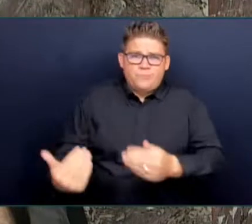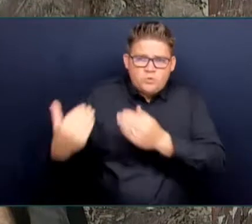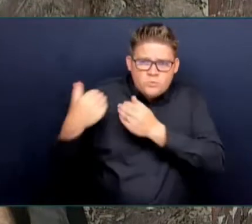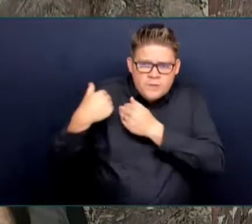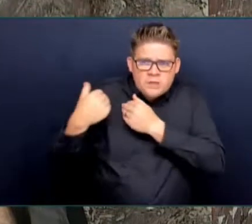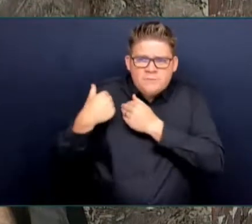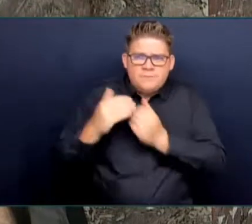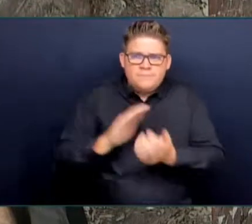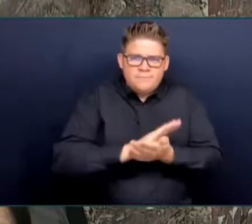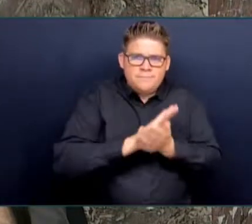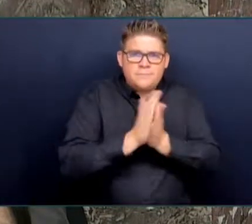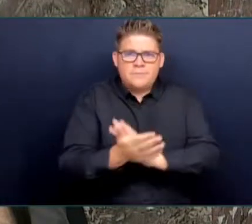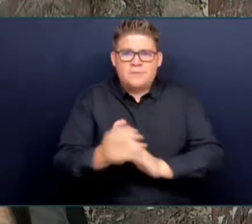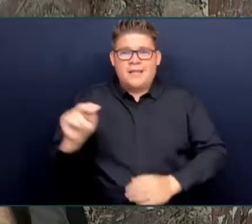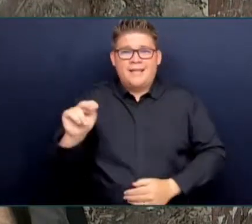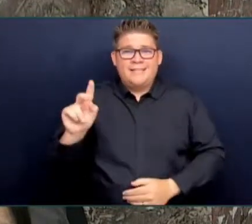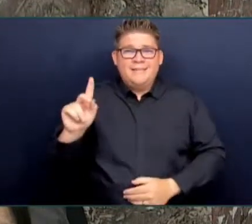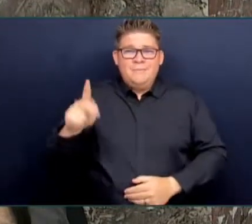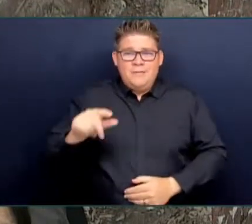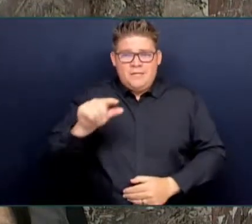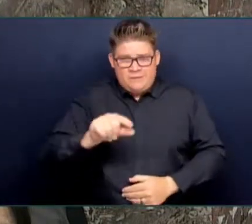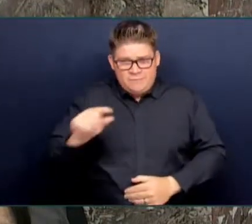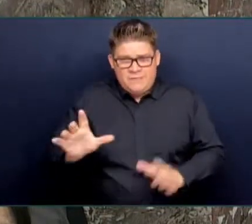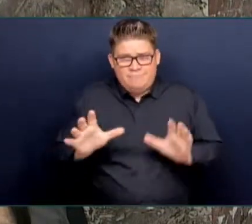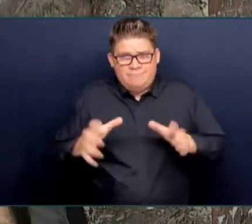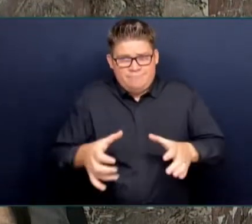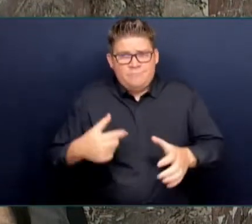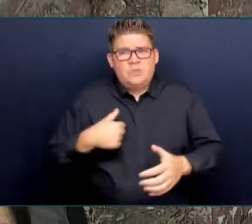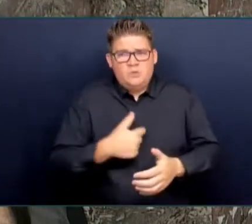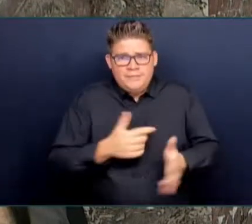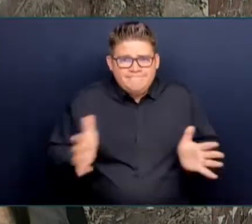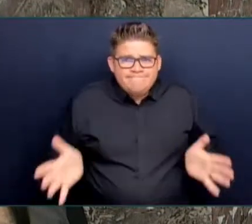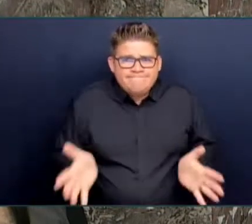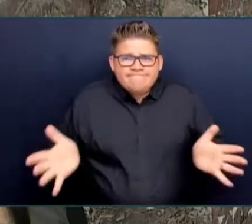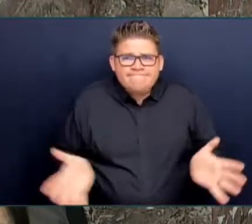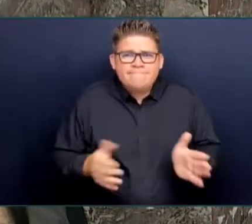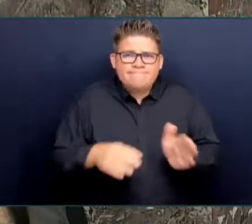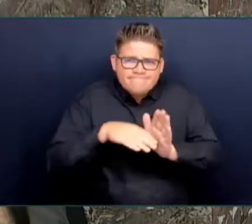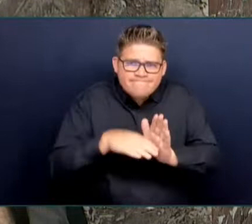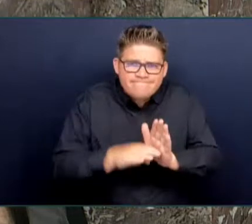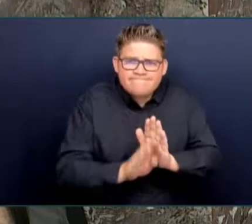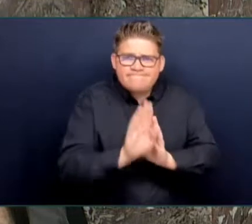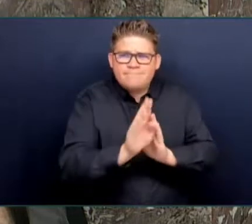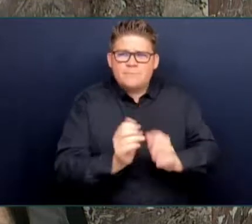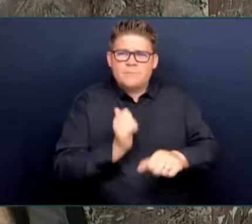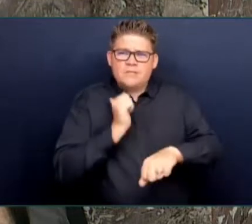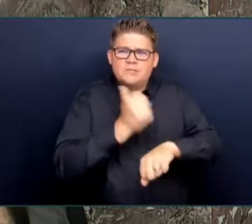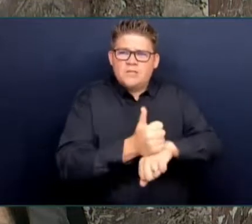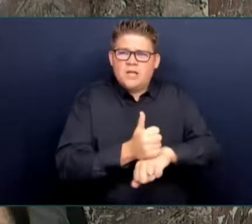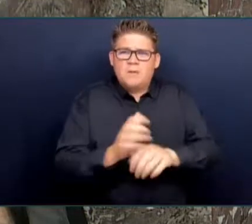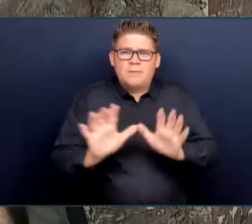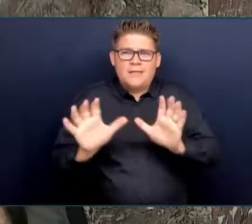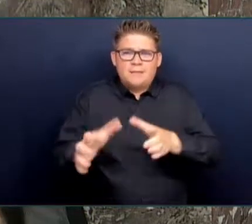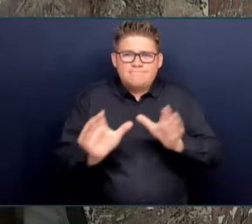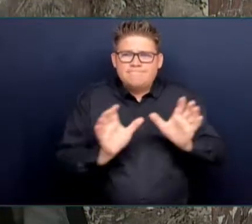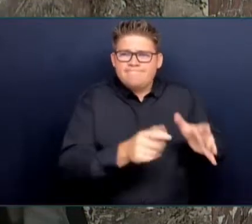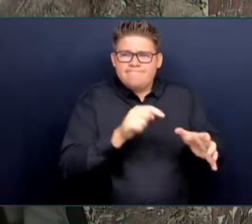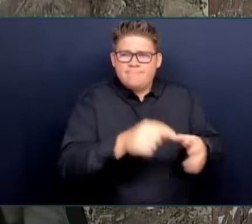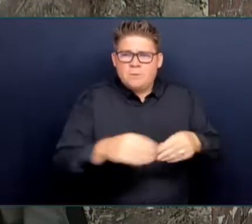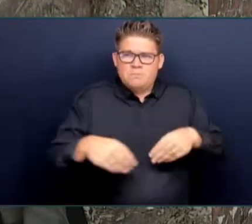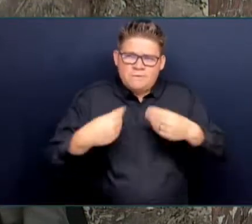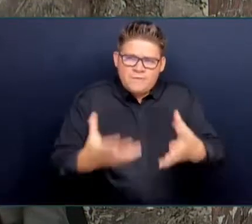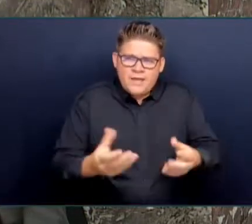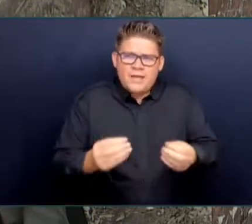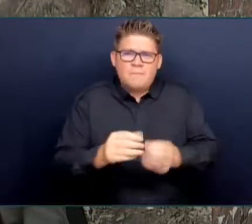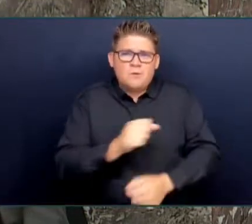to contract out work, Honourable Speaker, to rid that and to bring that back into health authorities so that, Honourable Speaker, we can have